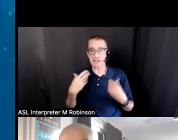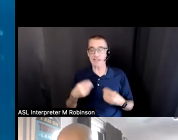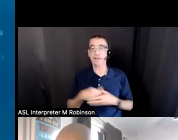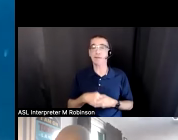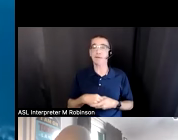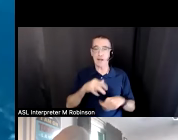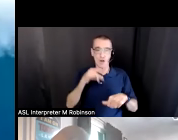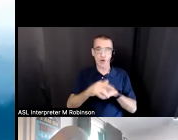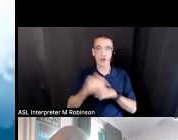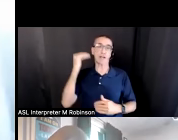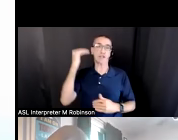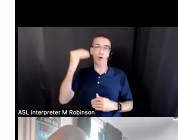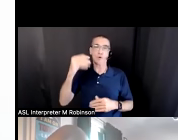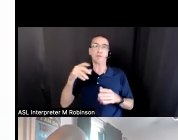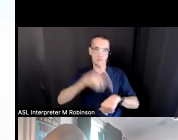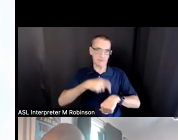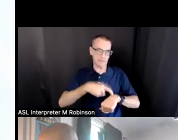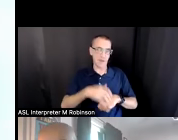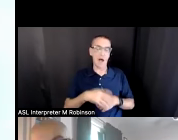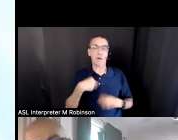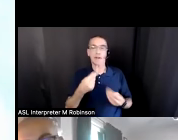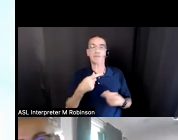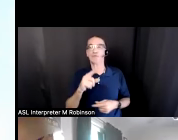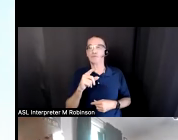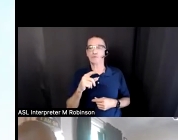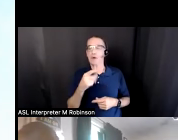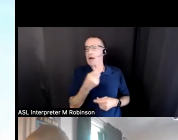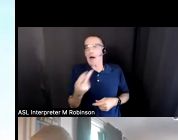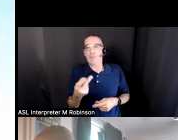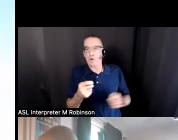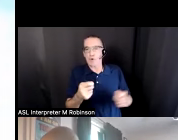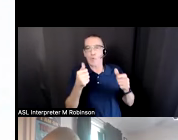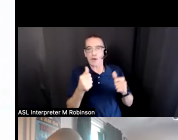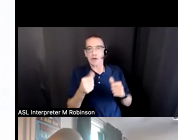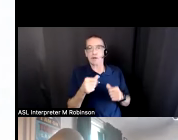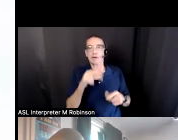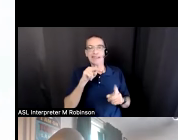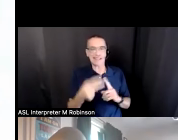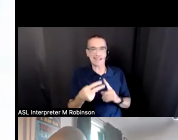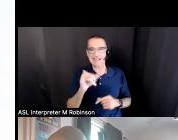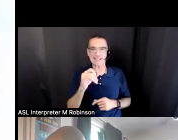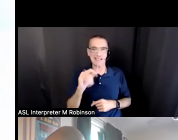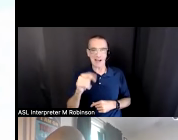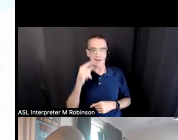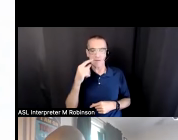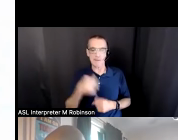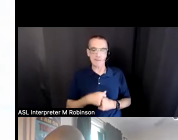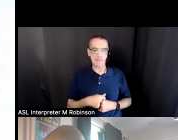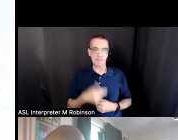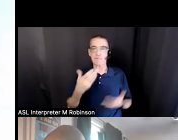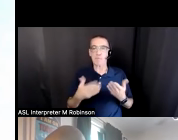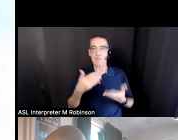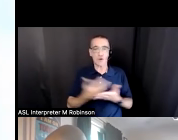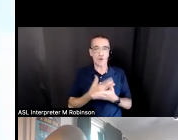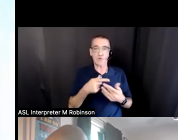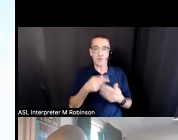early adulthood period. I want to give you just a couple of quick insights that may be new to some of you